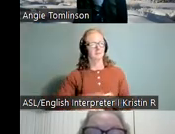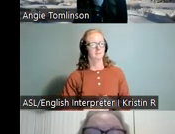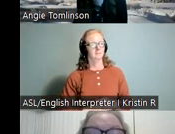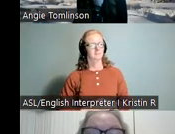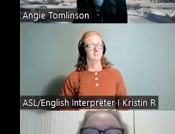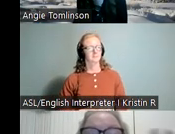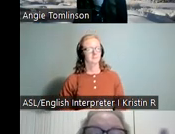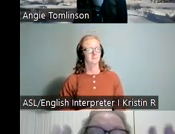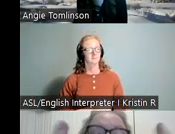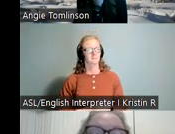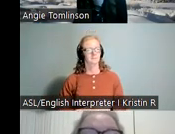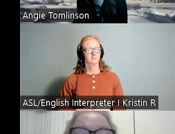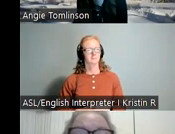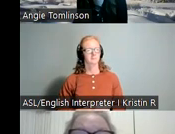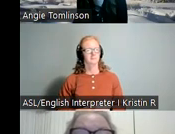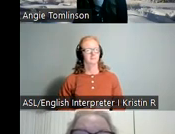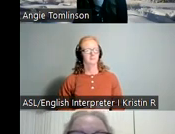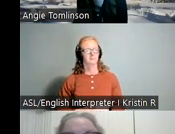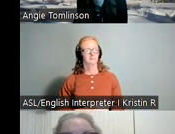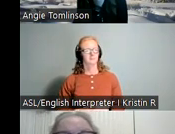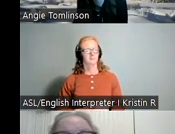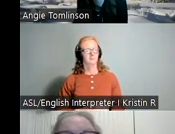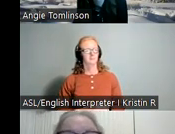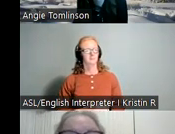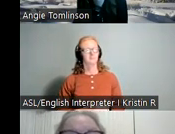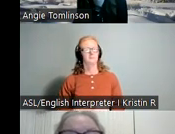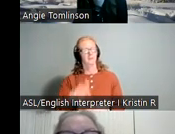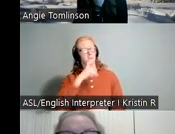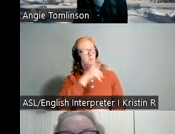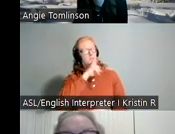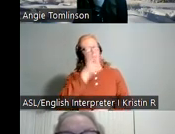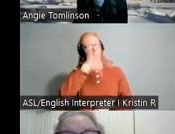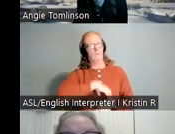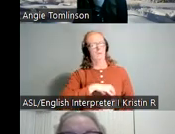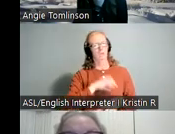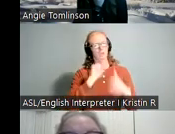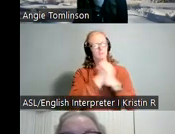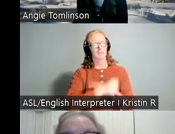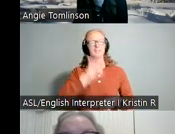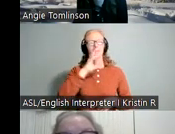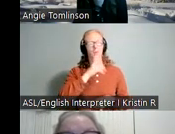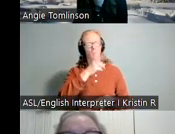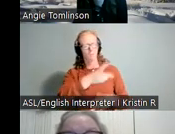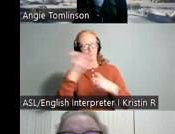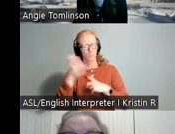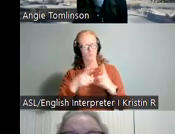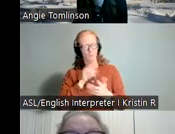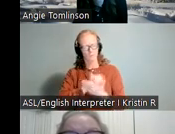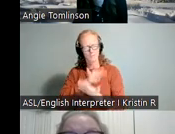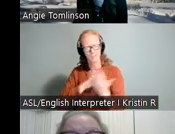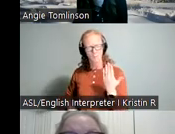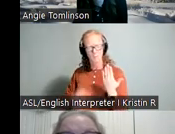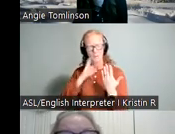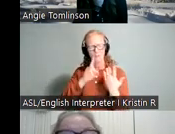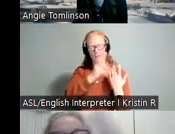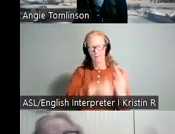because that would be a more unusual circumstance if they want to pull a directive off out of the schedule and do